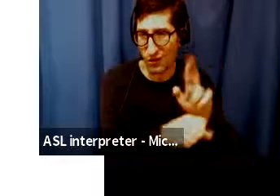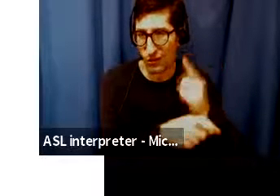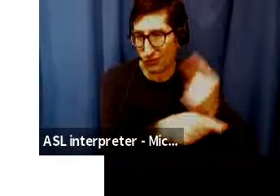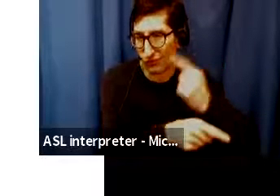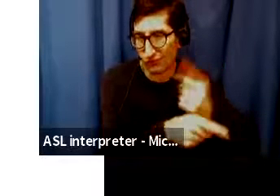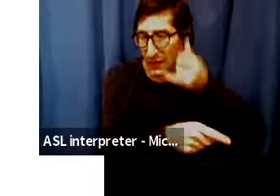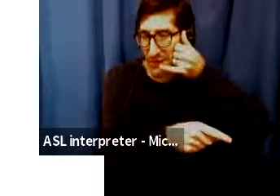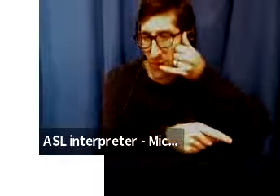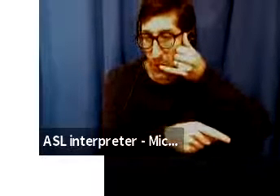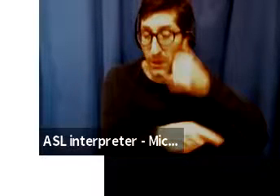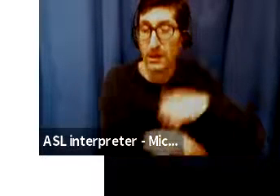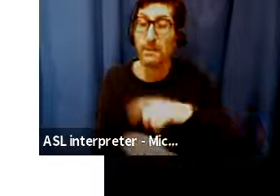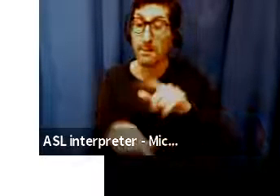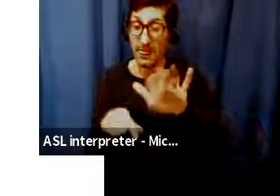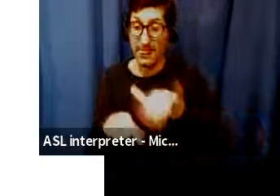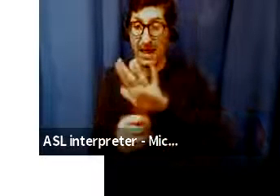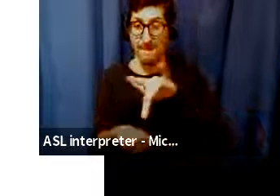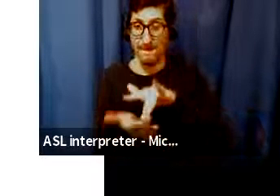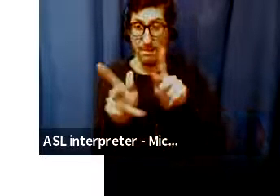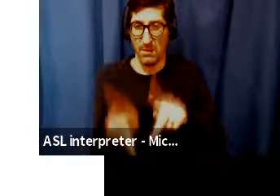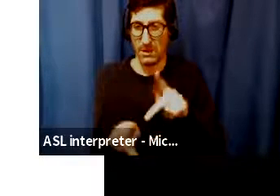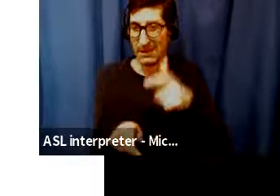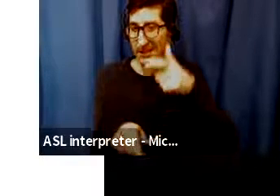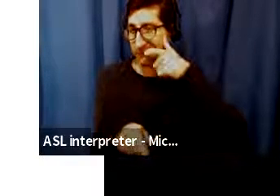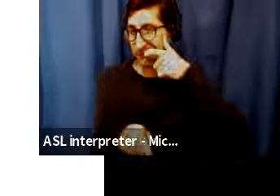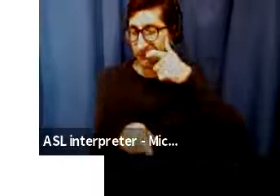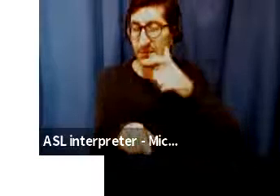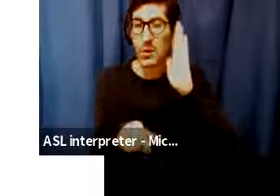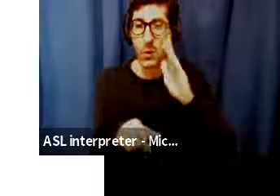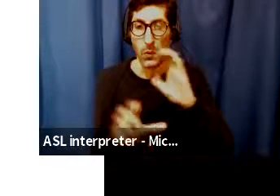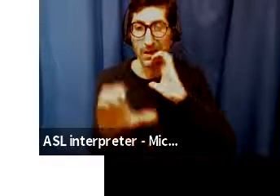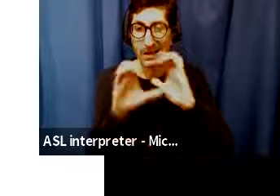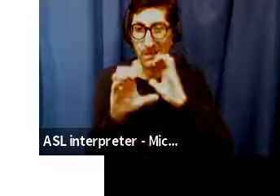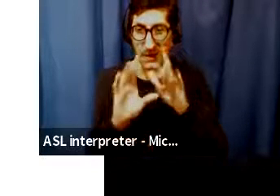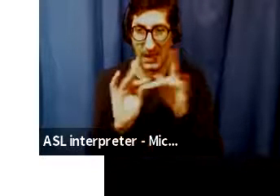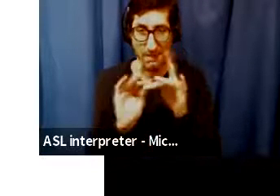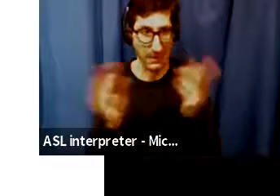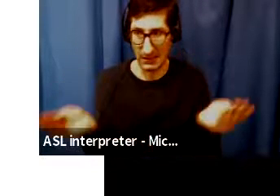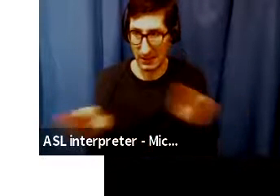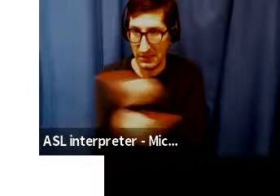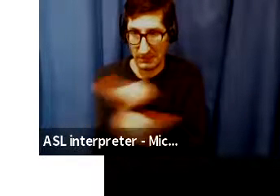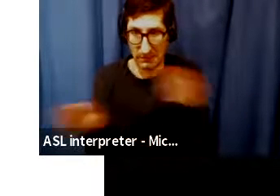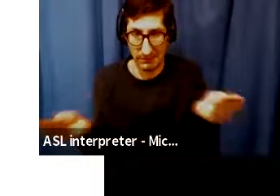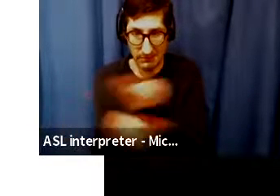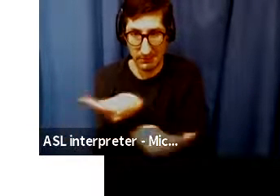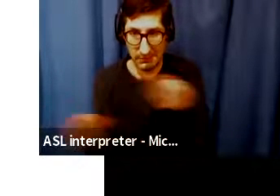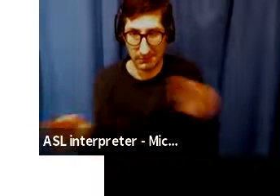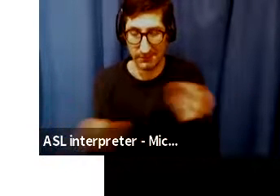that communication assistant communicates messages back and forth for that person.